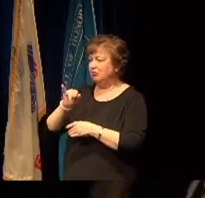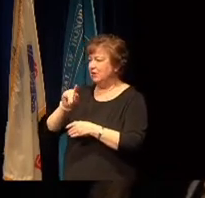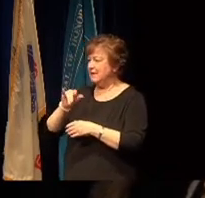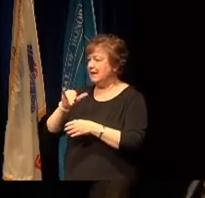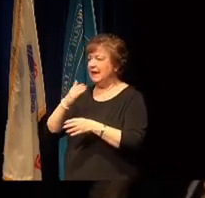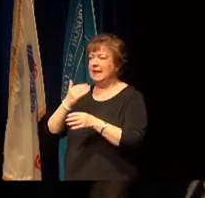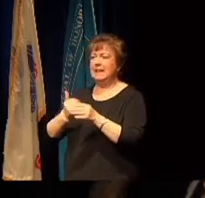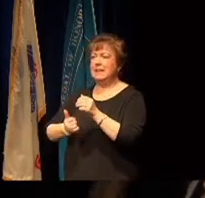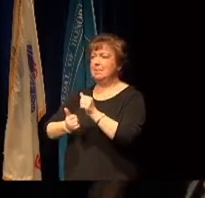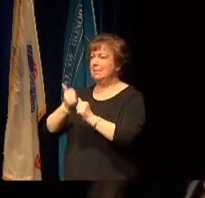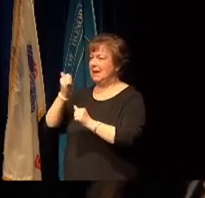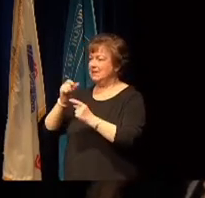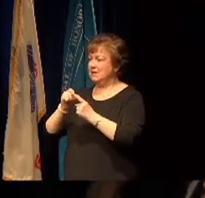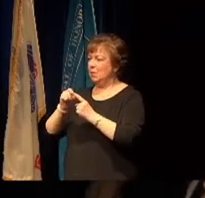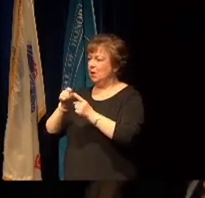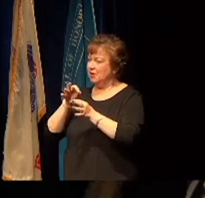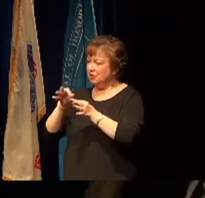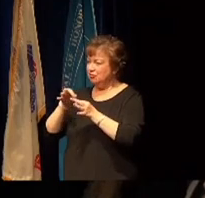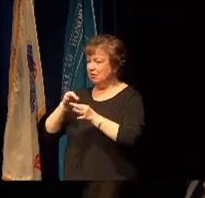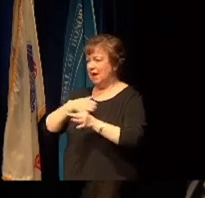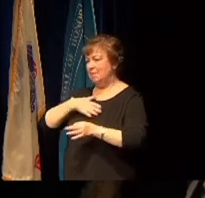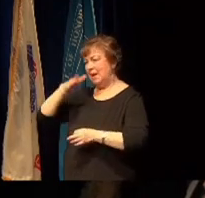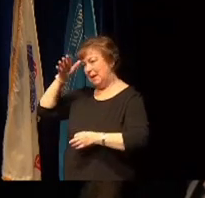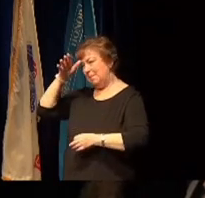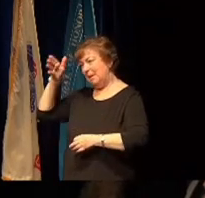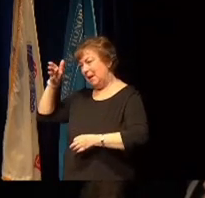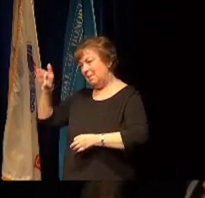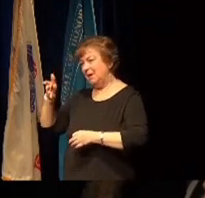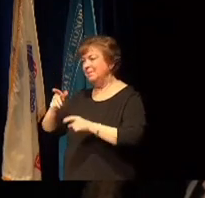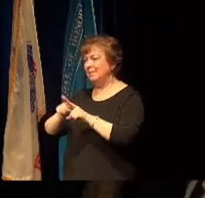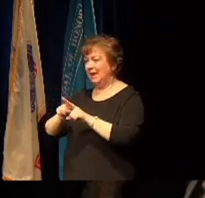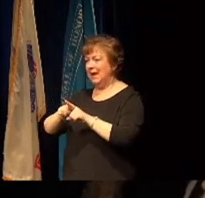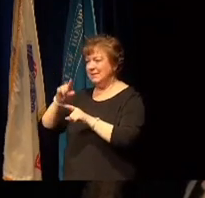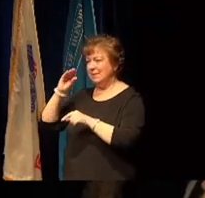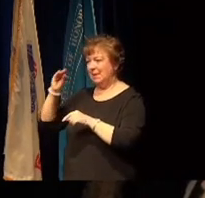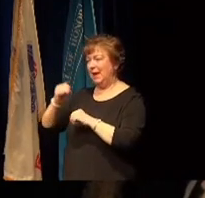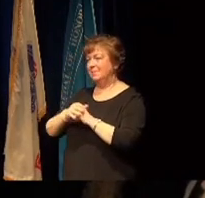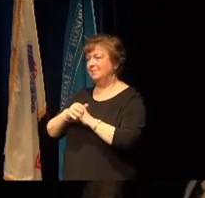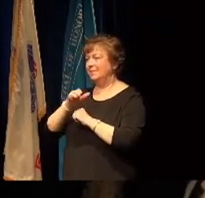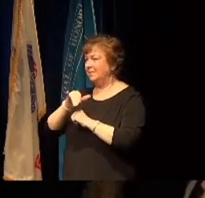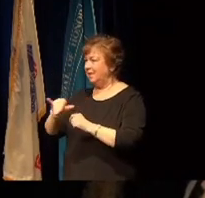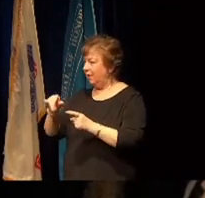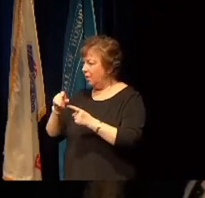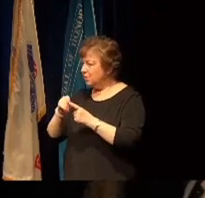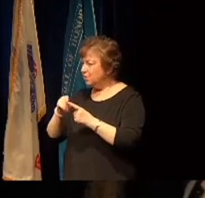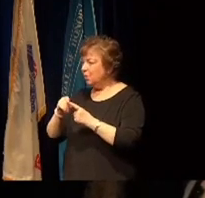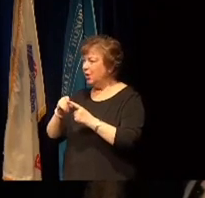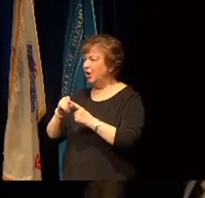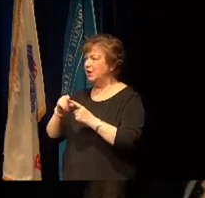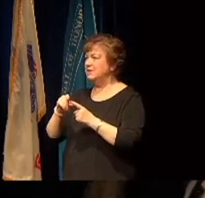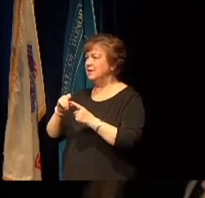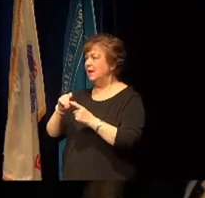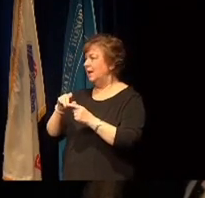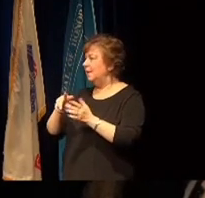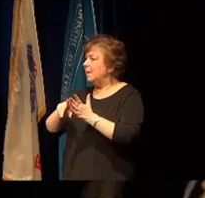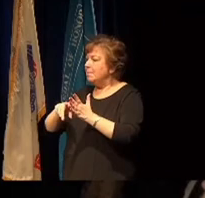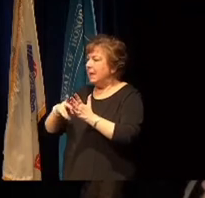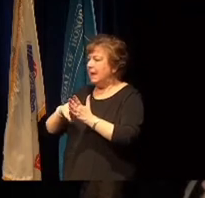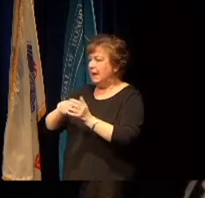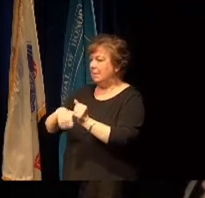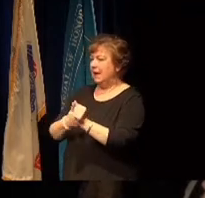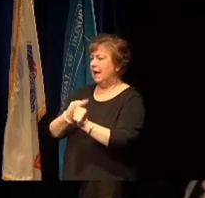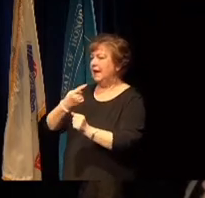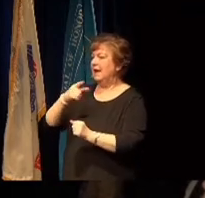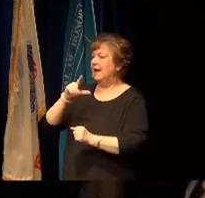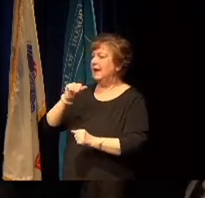describe the man that my papa was. These words also happen to be the meaning behind the gladiolus flower, the birth